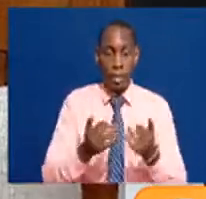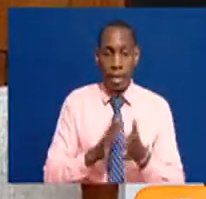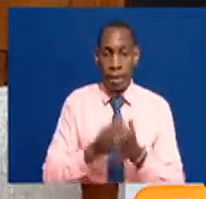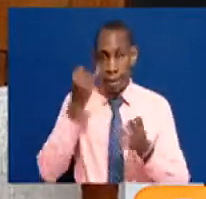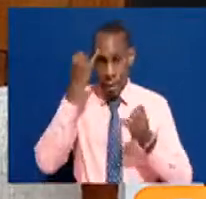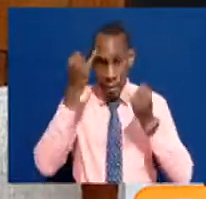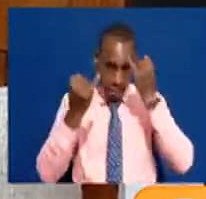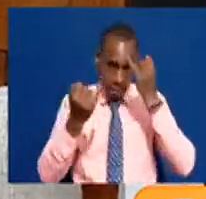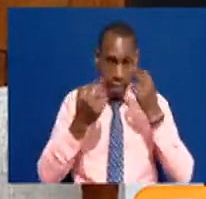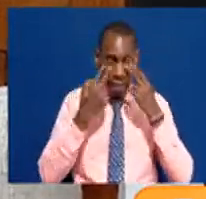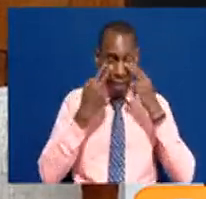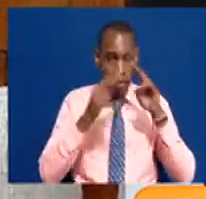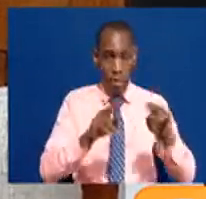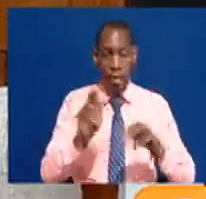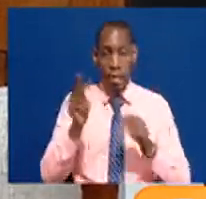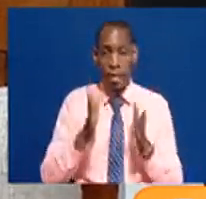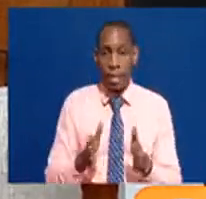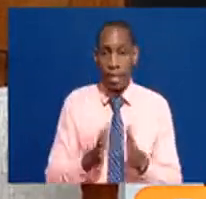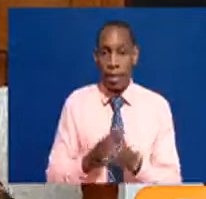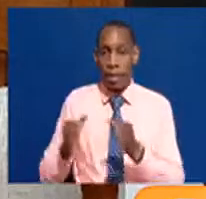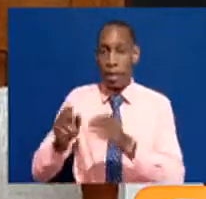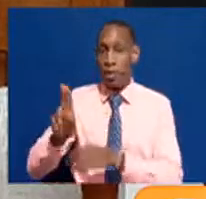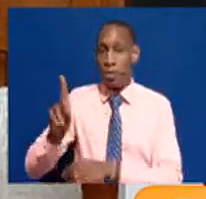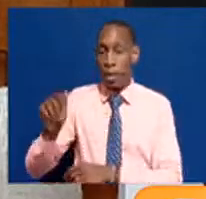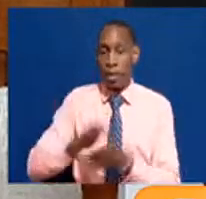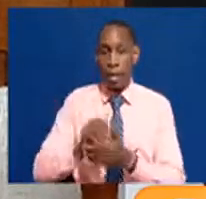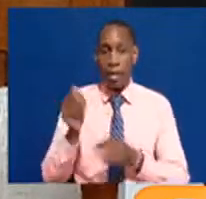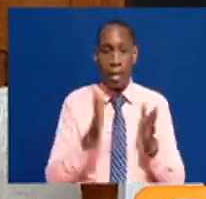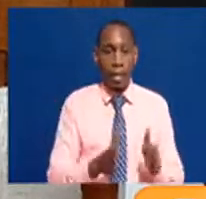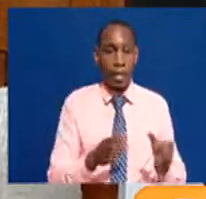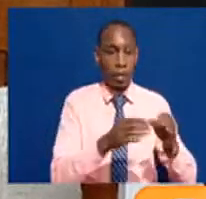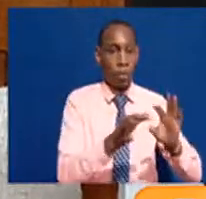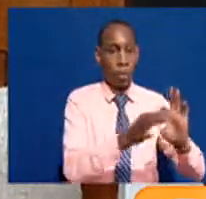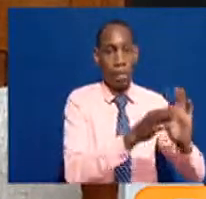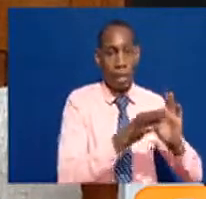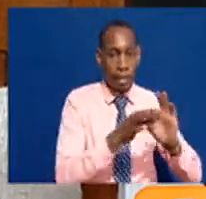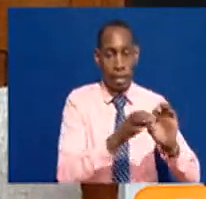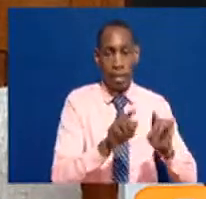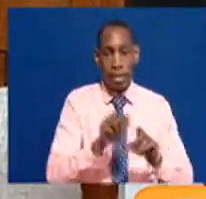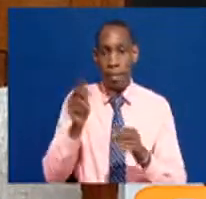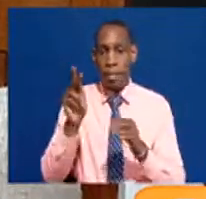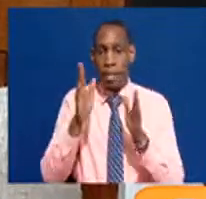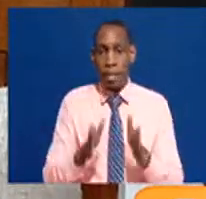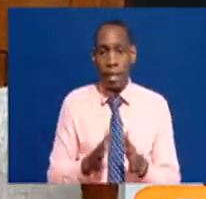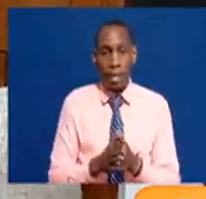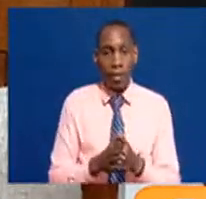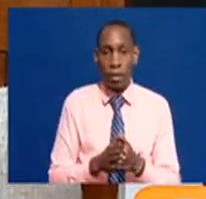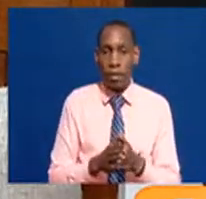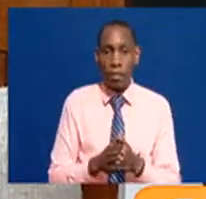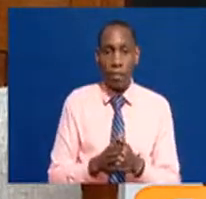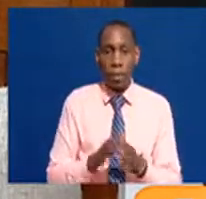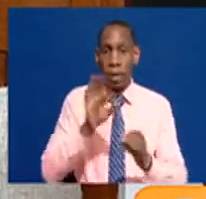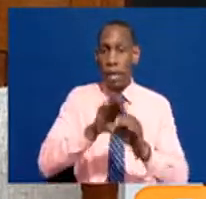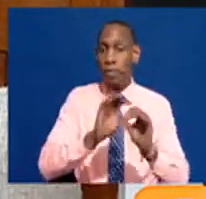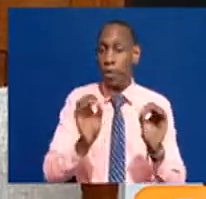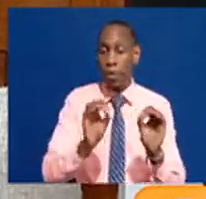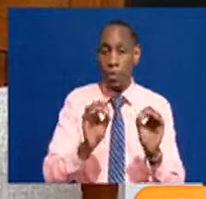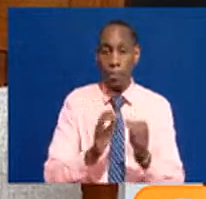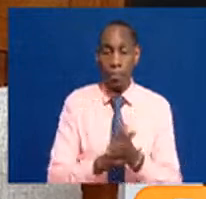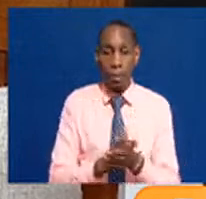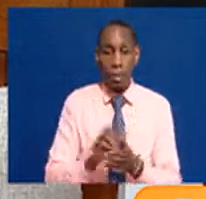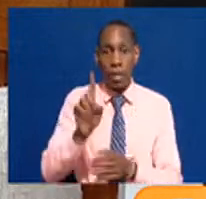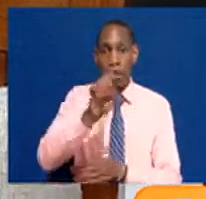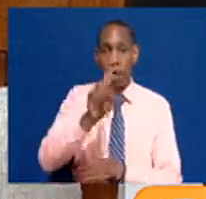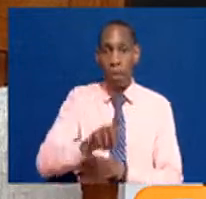Kenyans and thinking they are Kenyans who belong to UDA, and they're Kenyans who belong to Azimio, and they're Kenyans who don't belong to anyone because they didn't vote. What